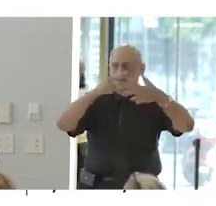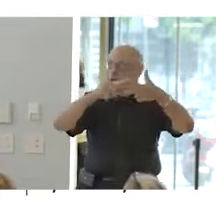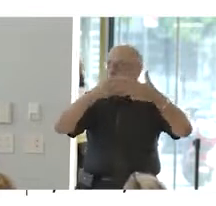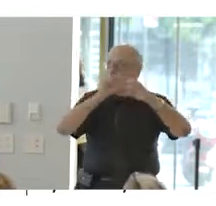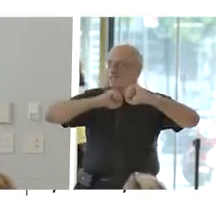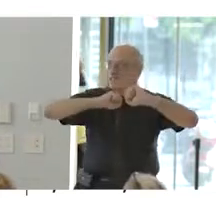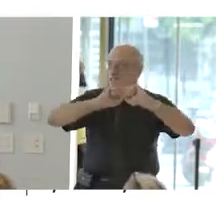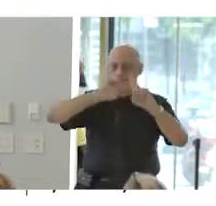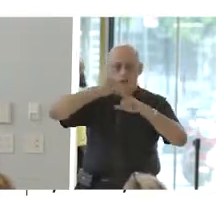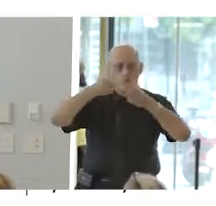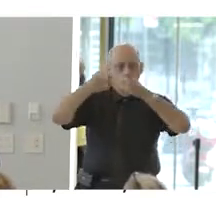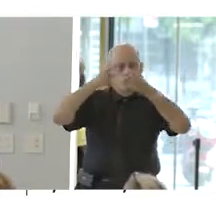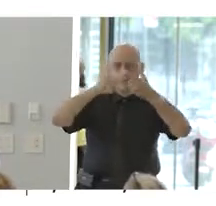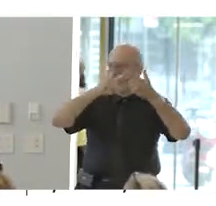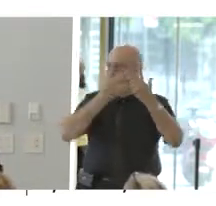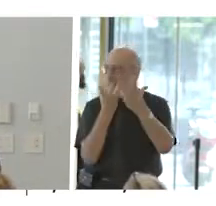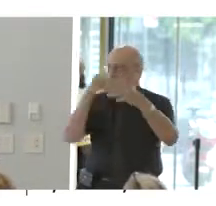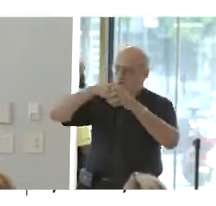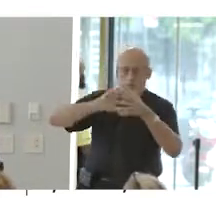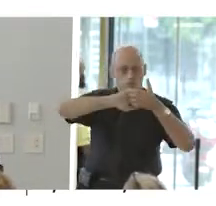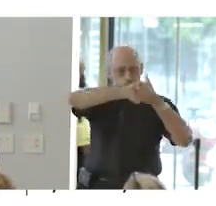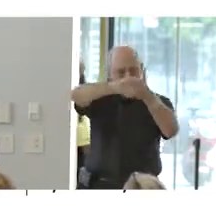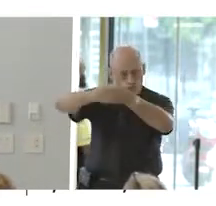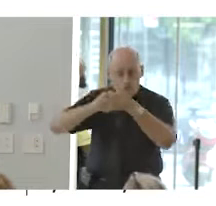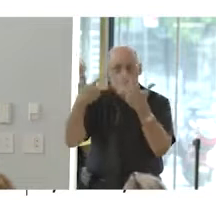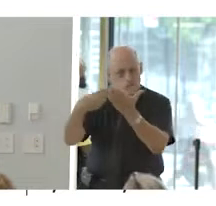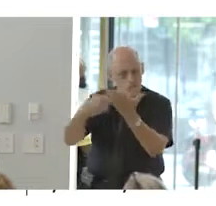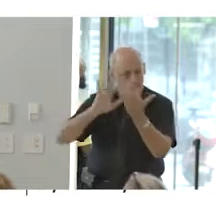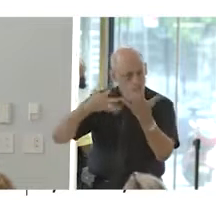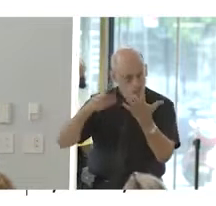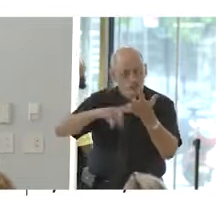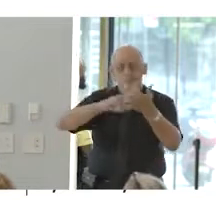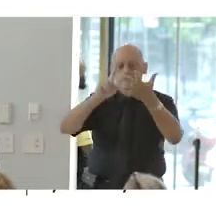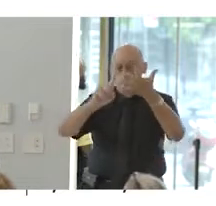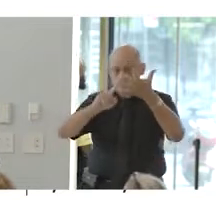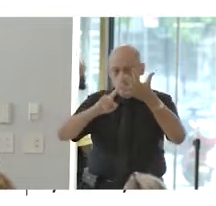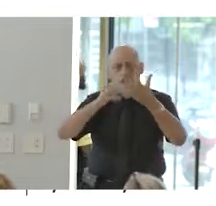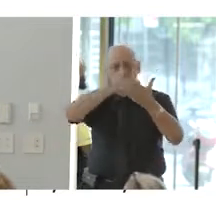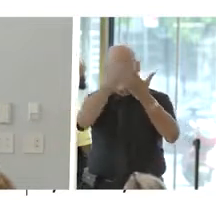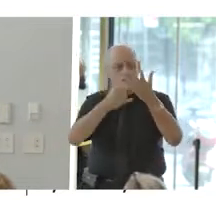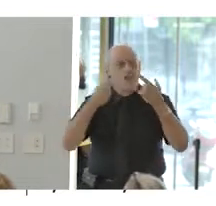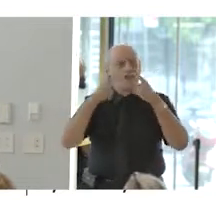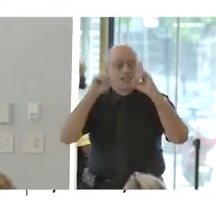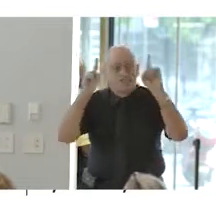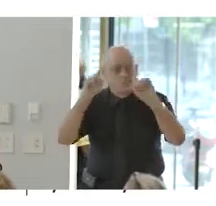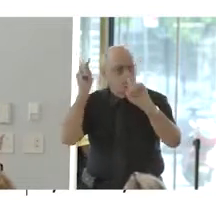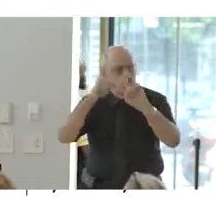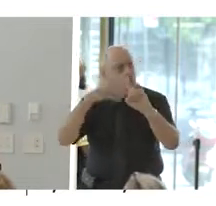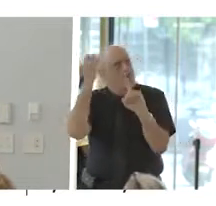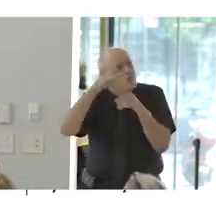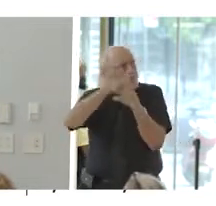environmental stewardship, engagement and collaboration, which we've already talked a lot about, design excellence. This is a very